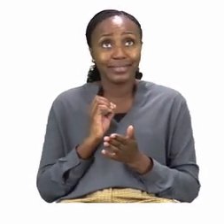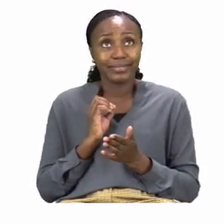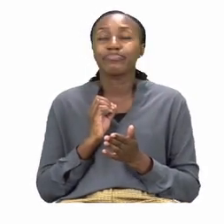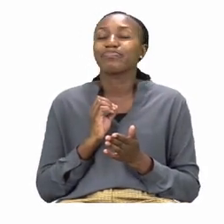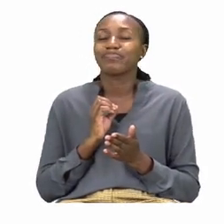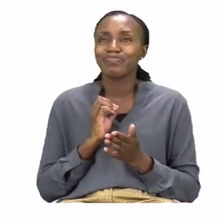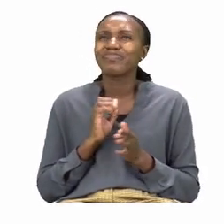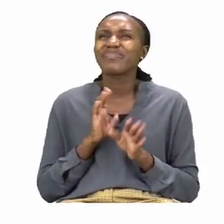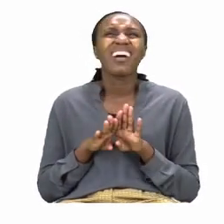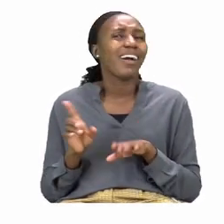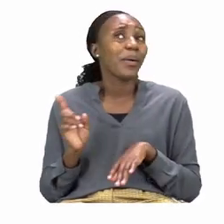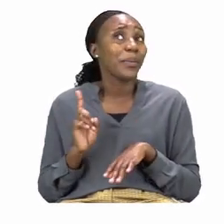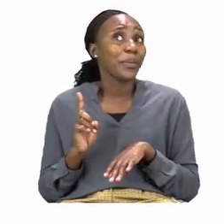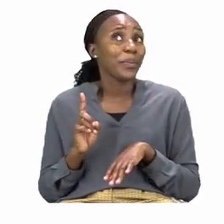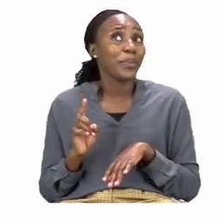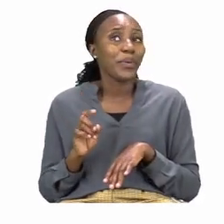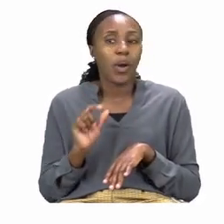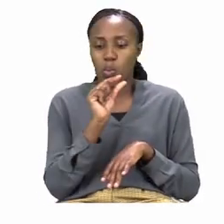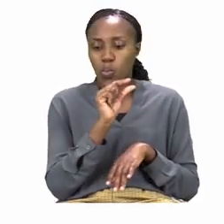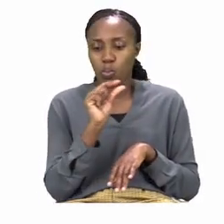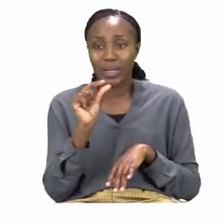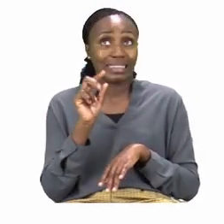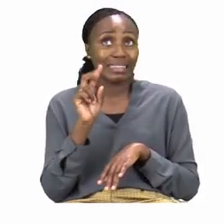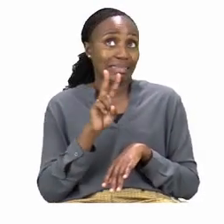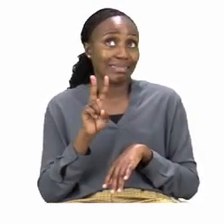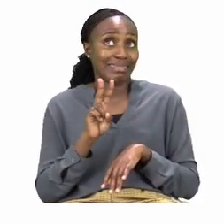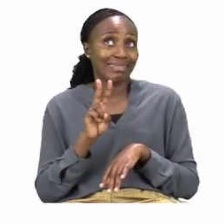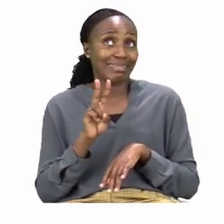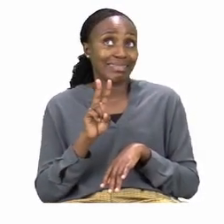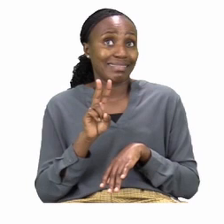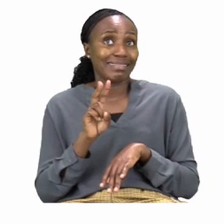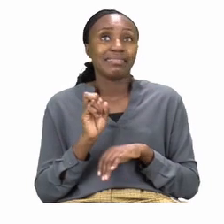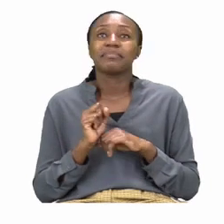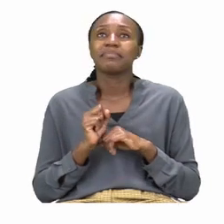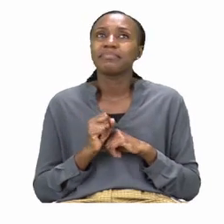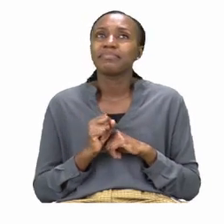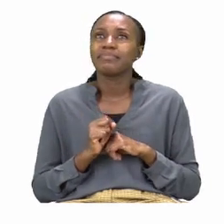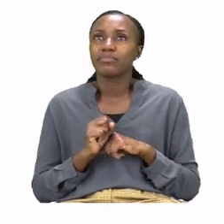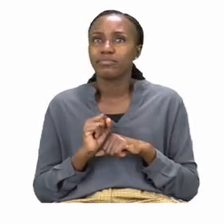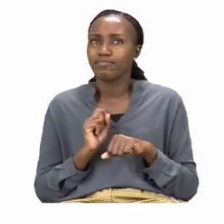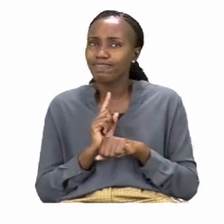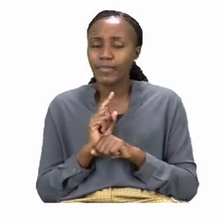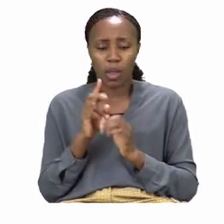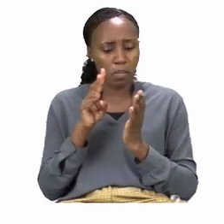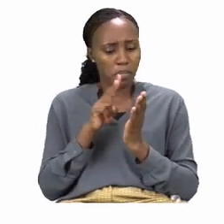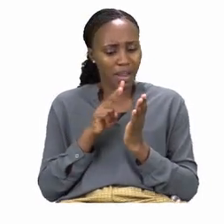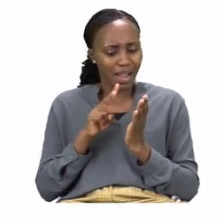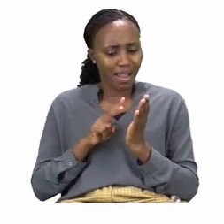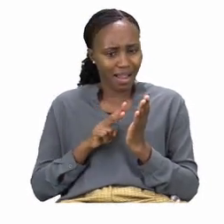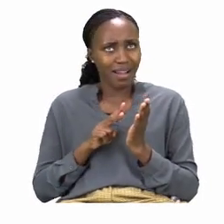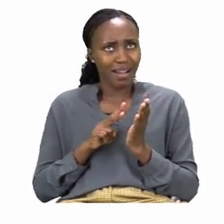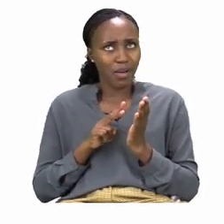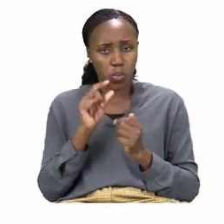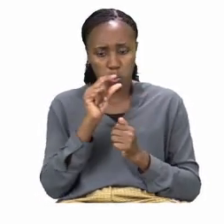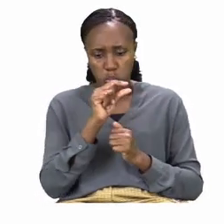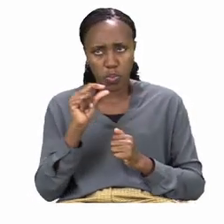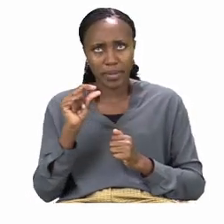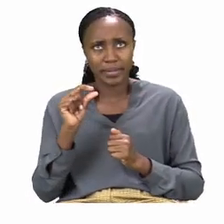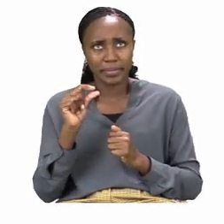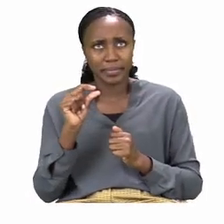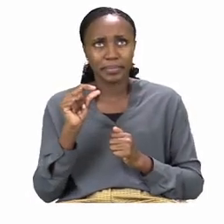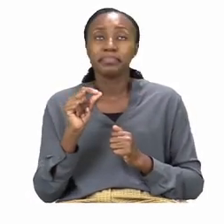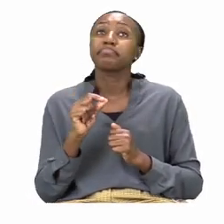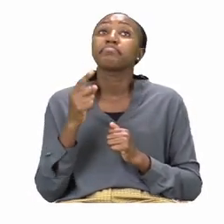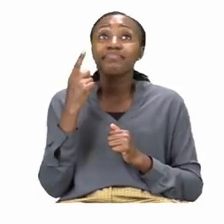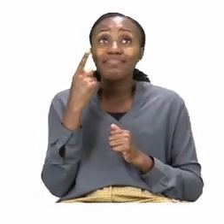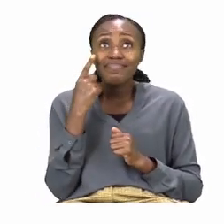do vocabulary. It says, read the vocabulary words. Now let's